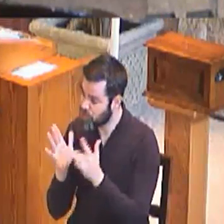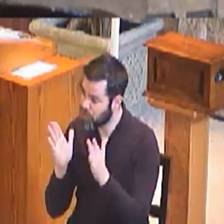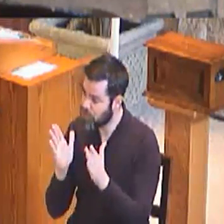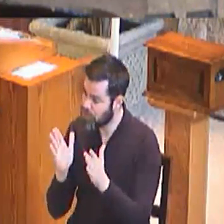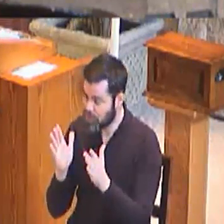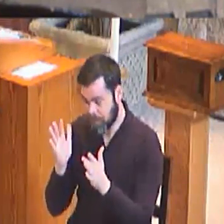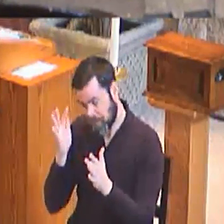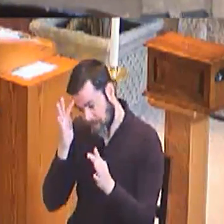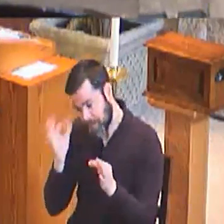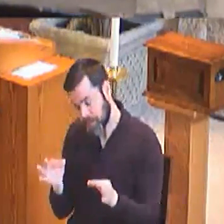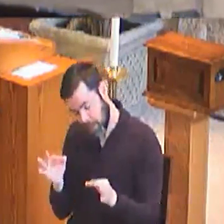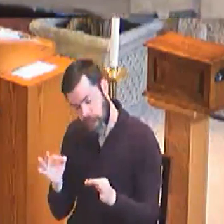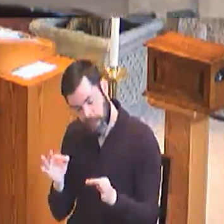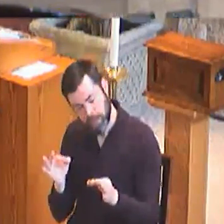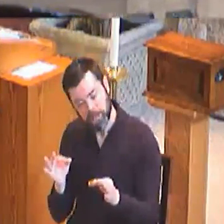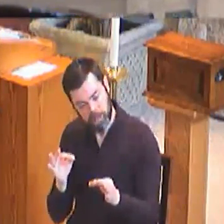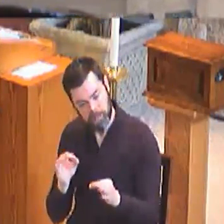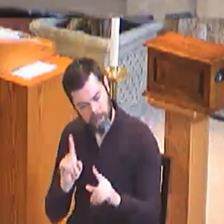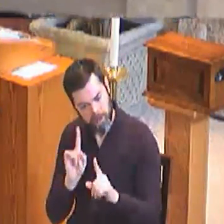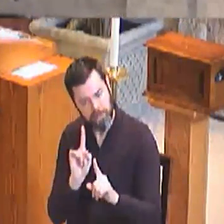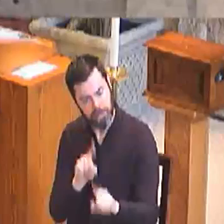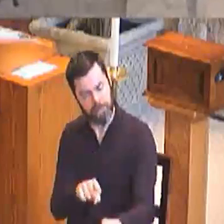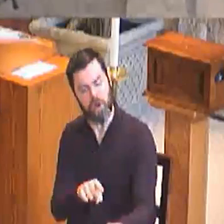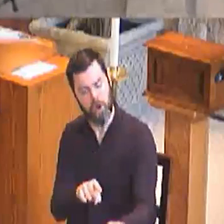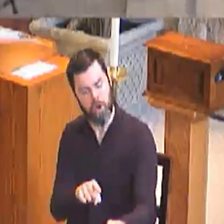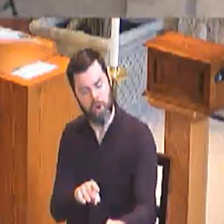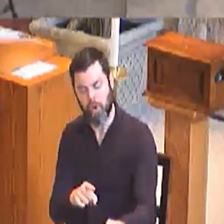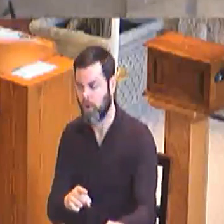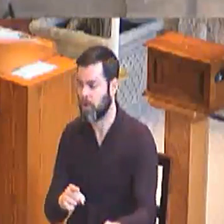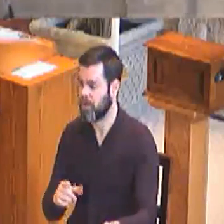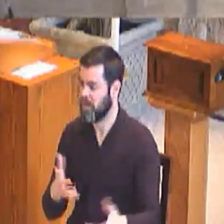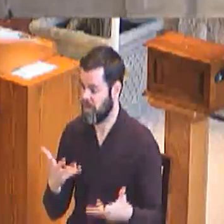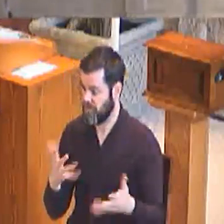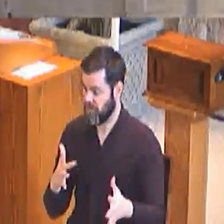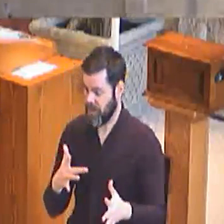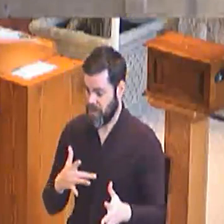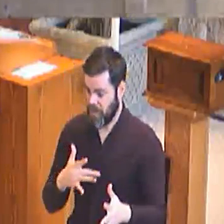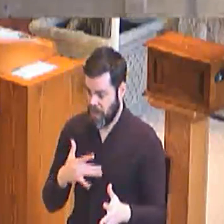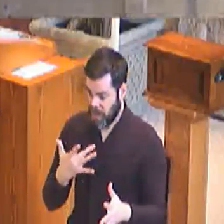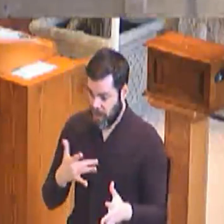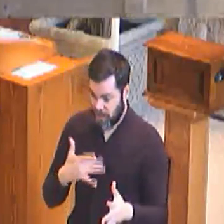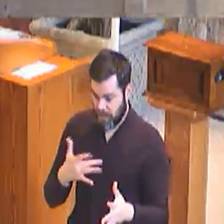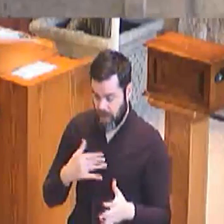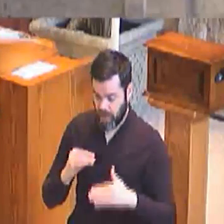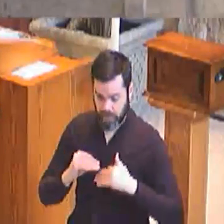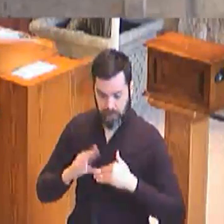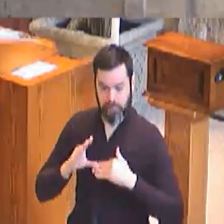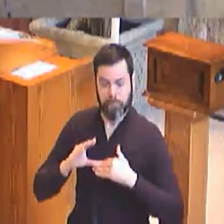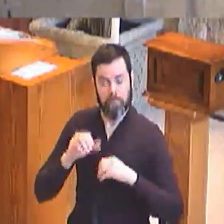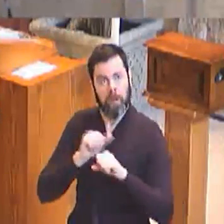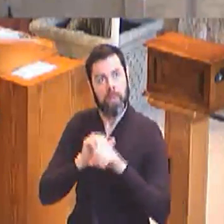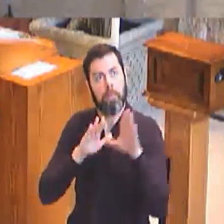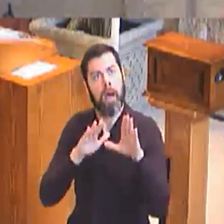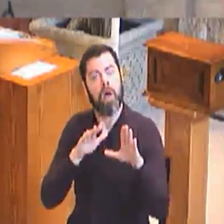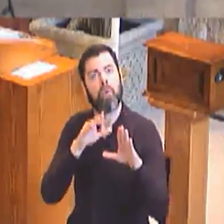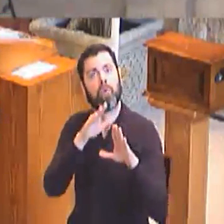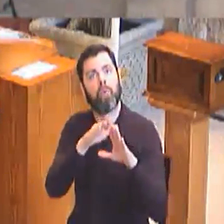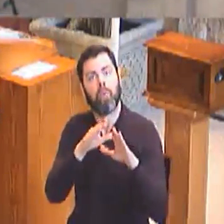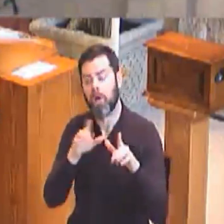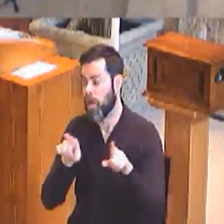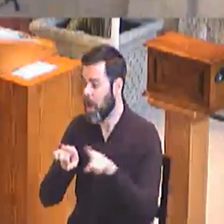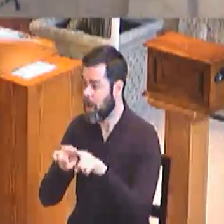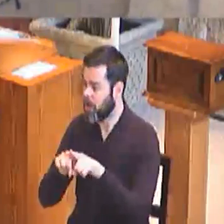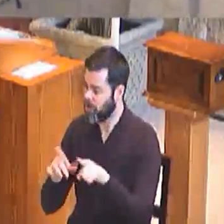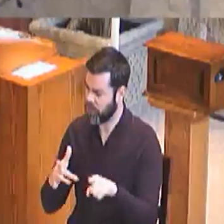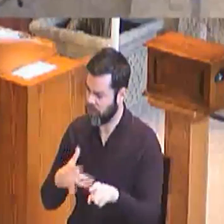that city of peace, he experienced the highs, the mountaintop experiences, and he experienced the low in his life